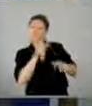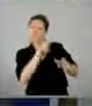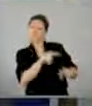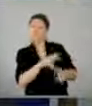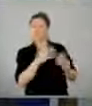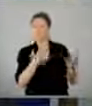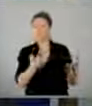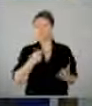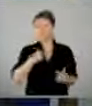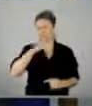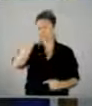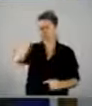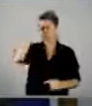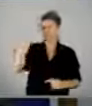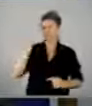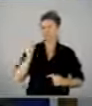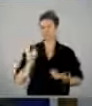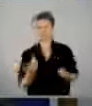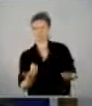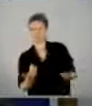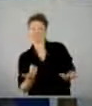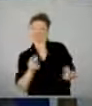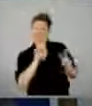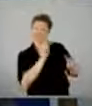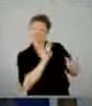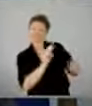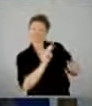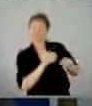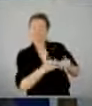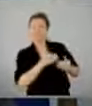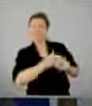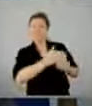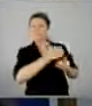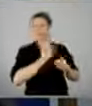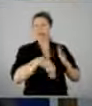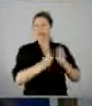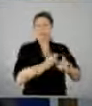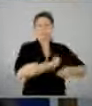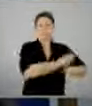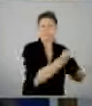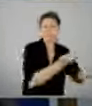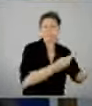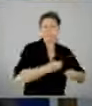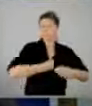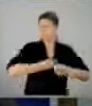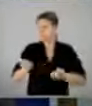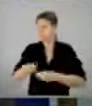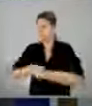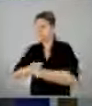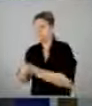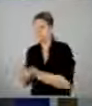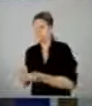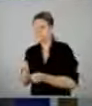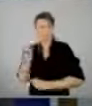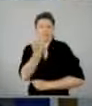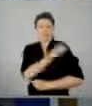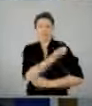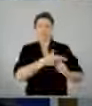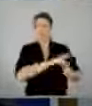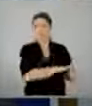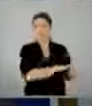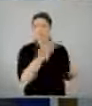as time goes on, we'll know more about the vaccines in all the groups in the community, including children. And I'd also just like to close